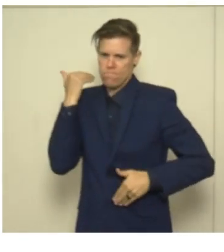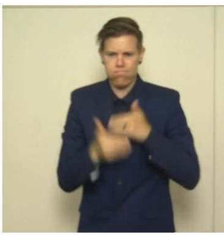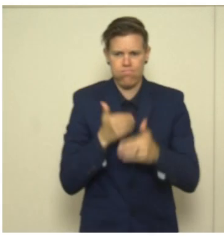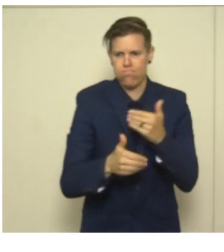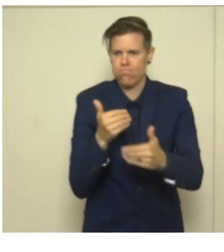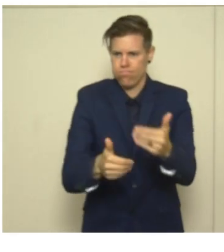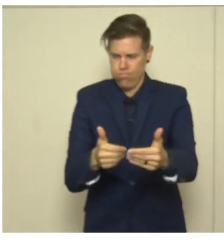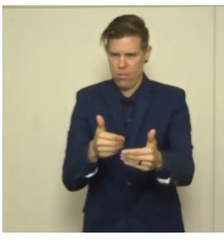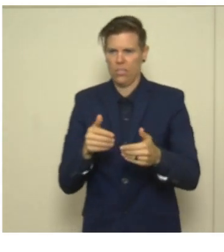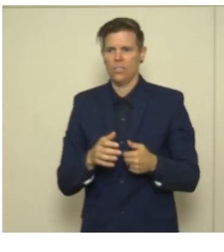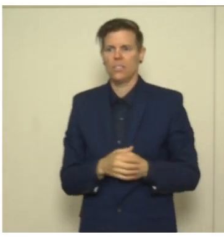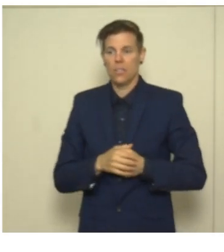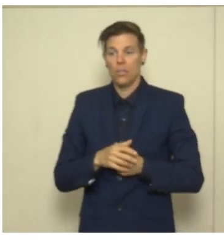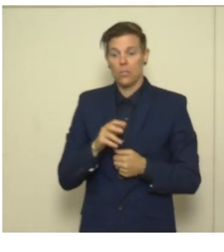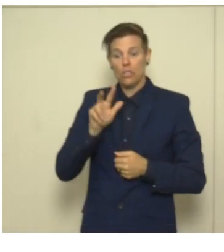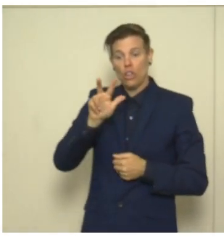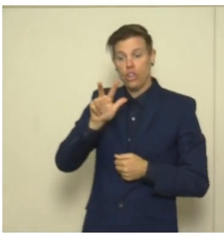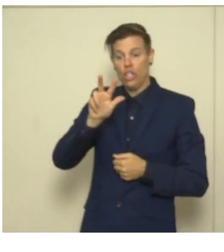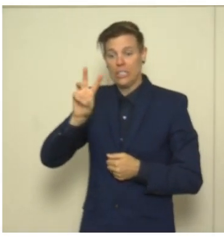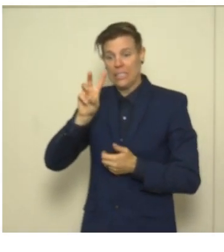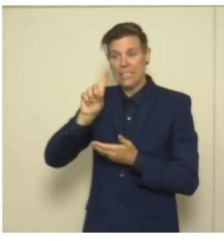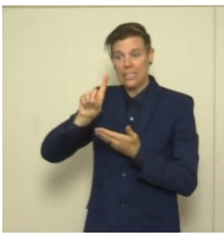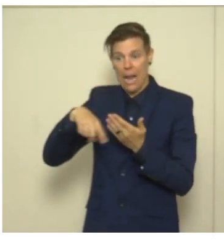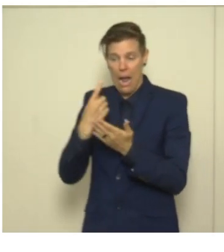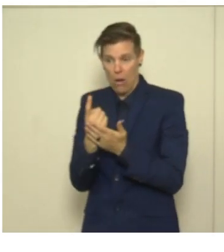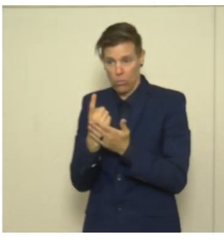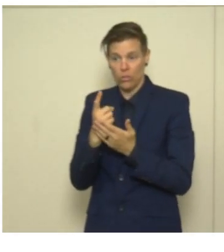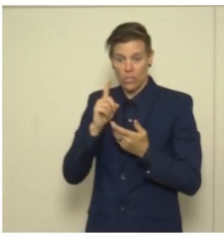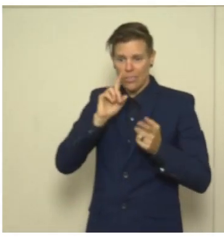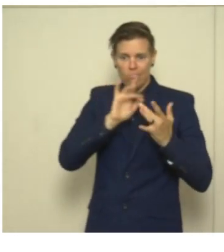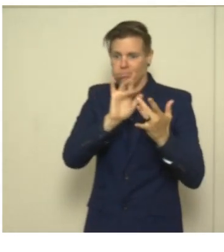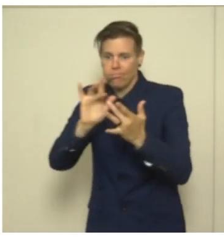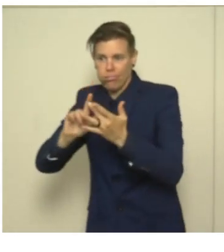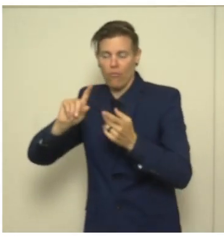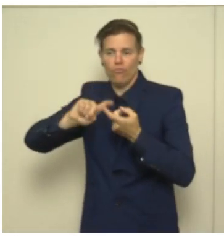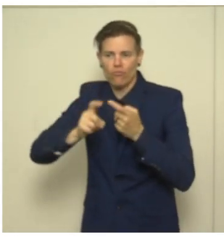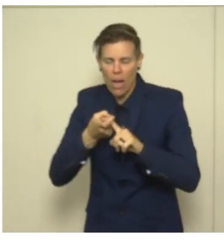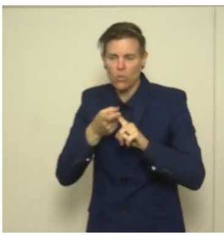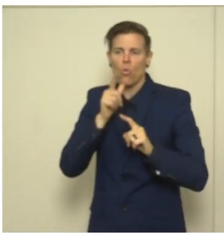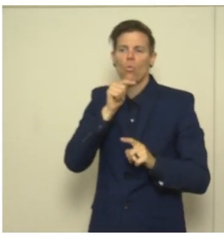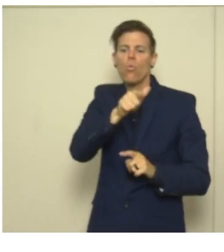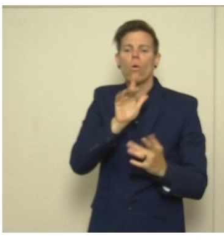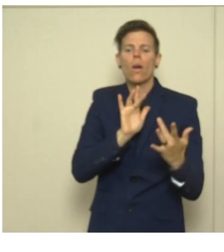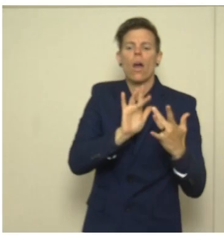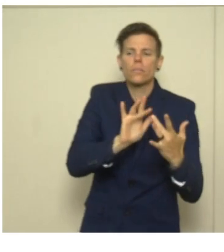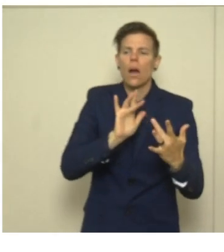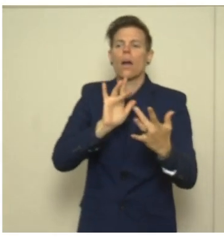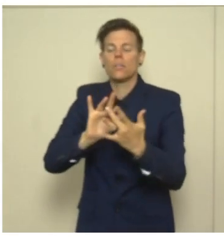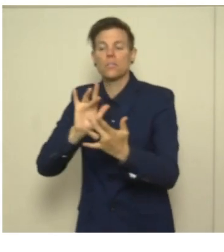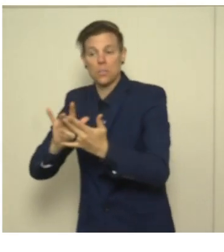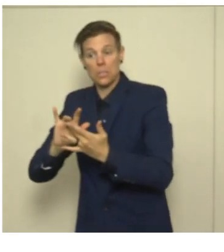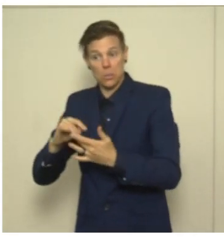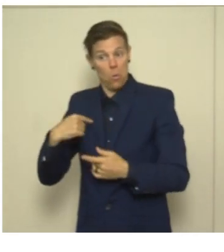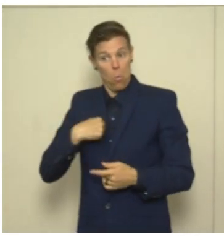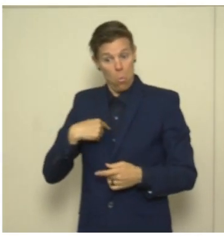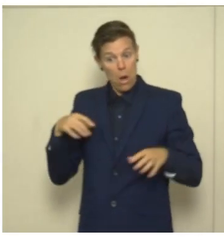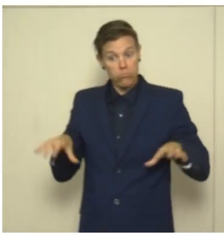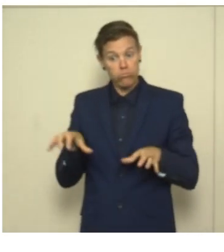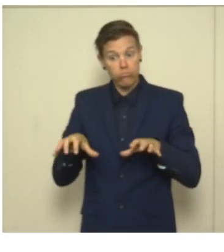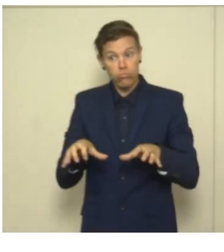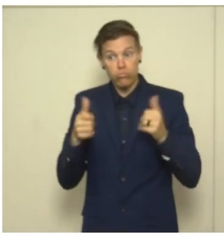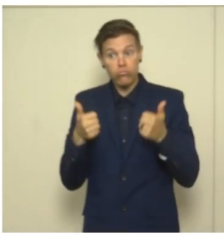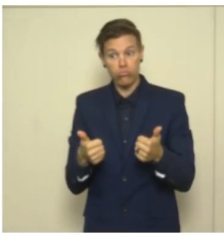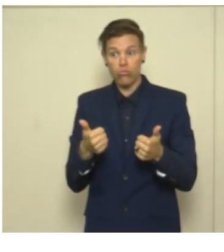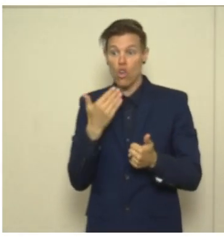your contacts. You can see that we're well below 19 hours, week ending 9/18, and 25 hours for